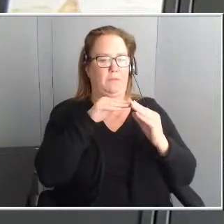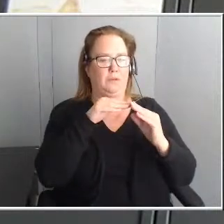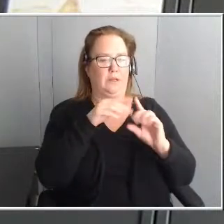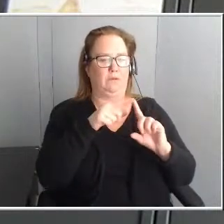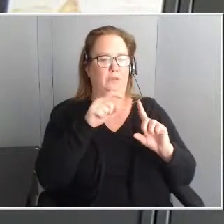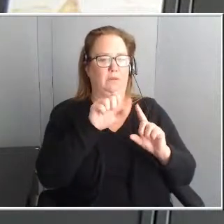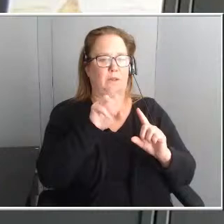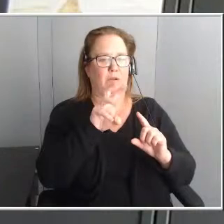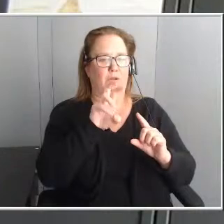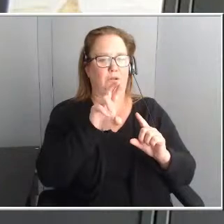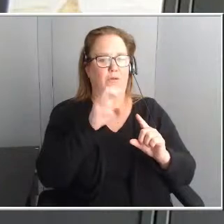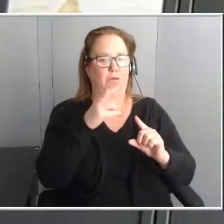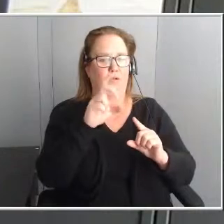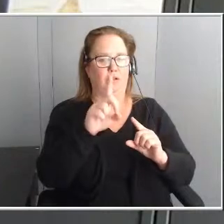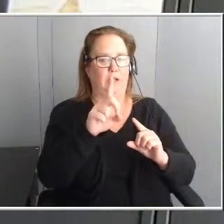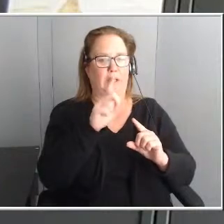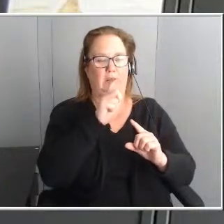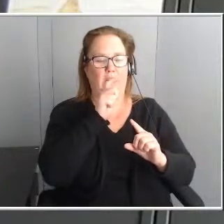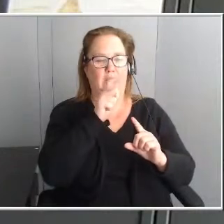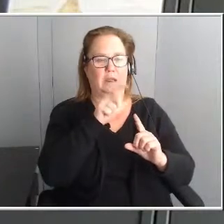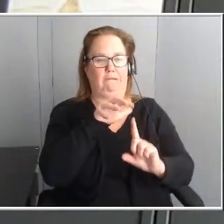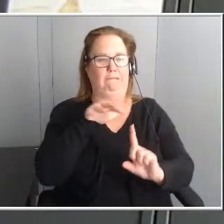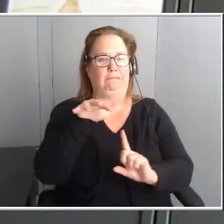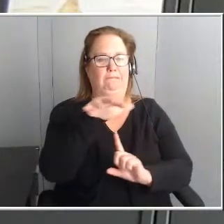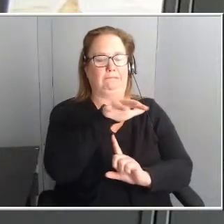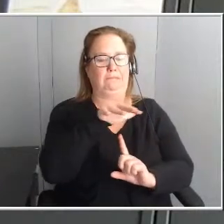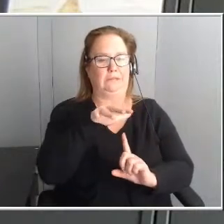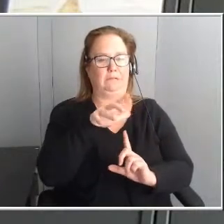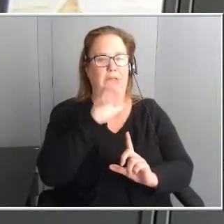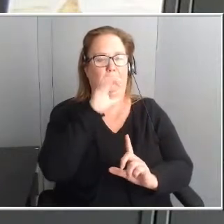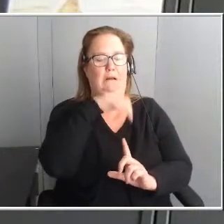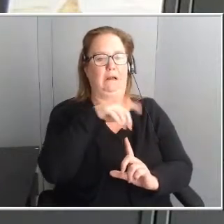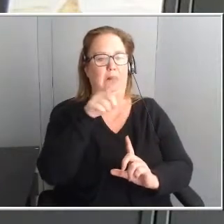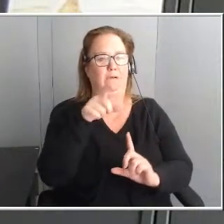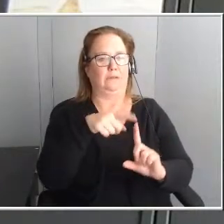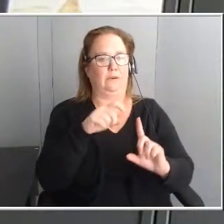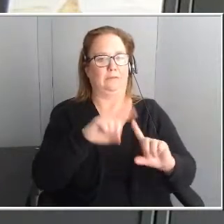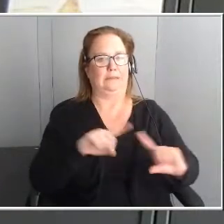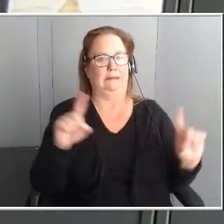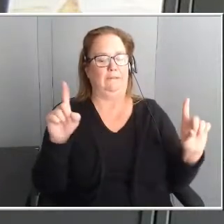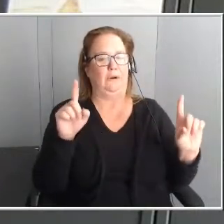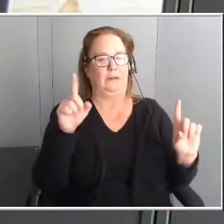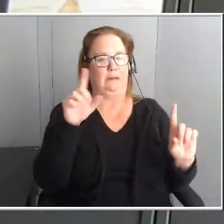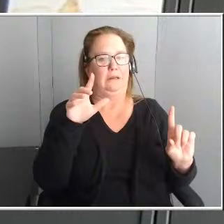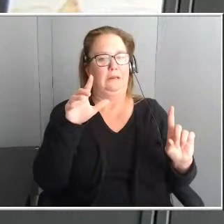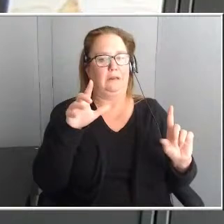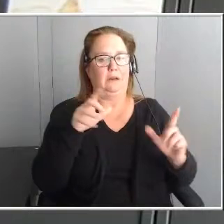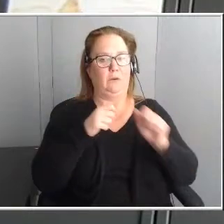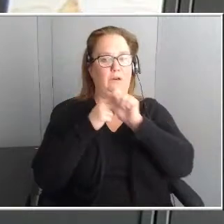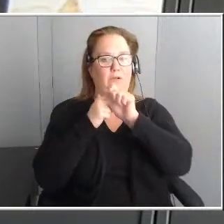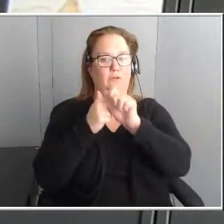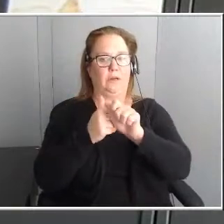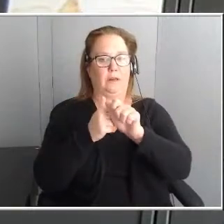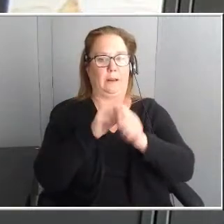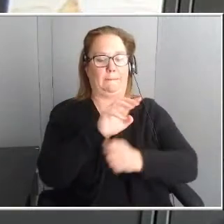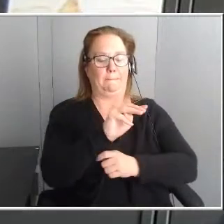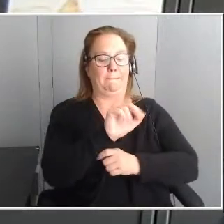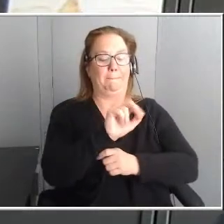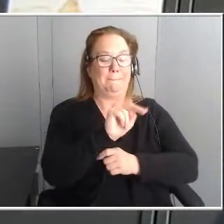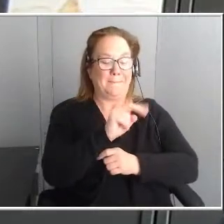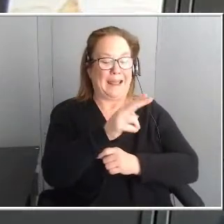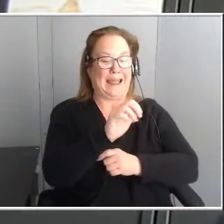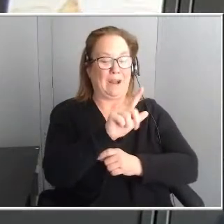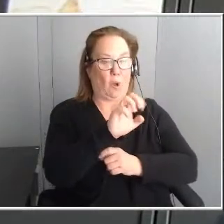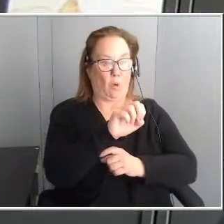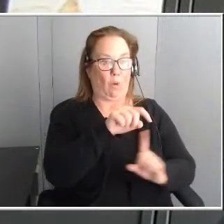sewer shed that wasn't any of the circulating lineages. It was something completely different. And we tracked it manhole by manhole all the